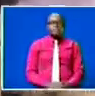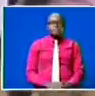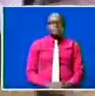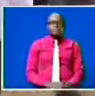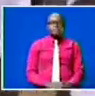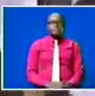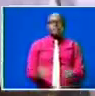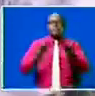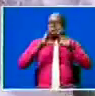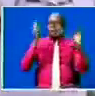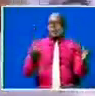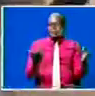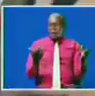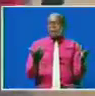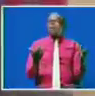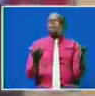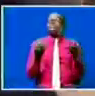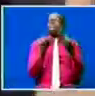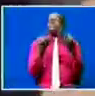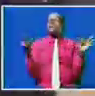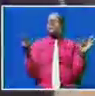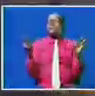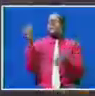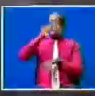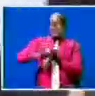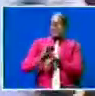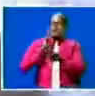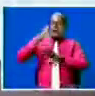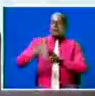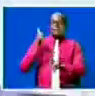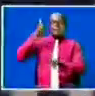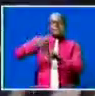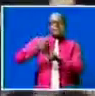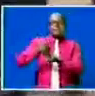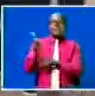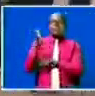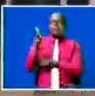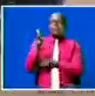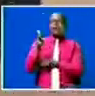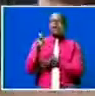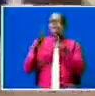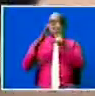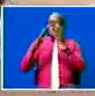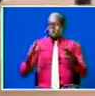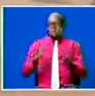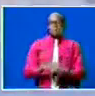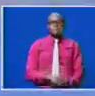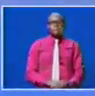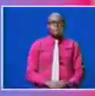Plus, the world marks World Press Freedom Day amid rising cases of attacks on journalists and media houses.